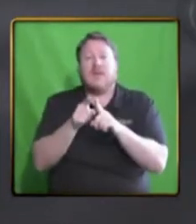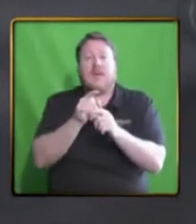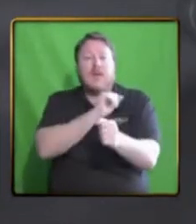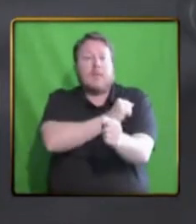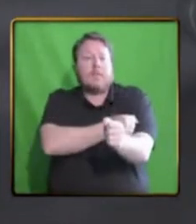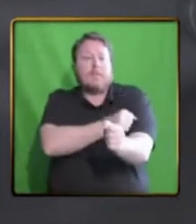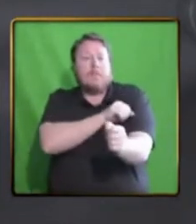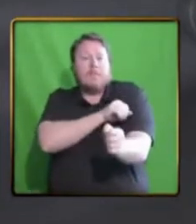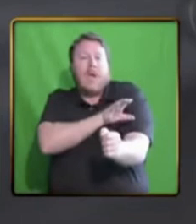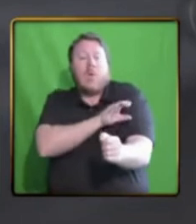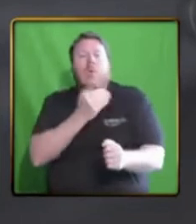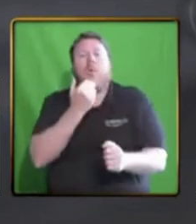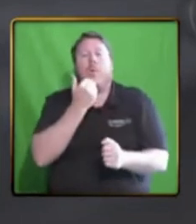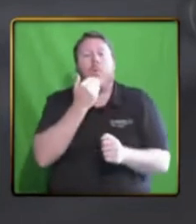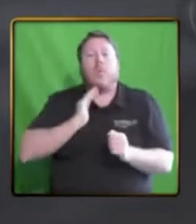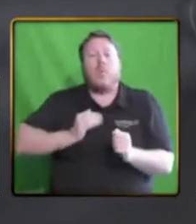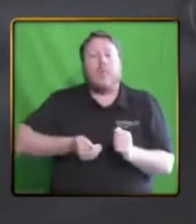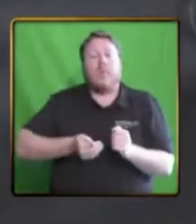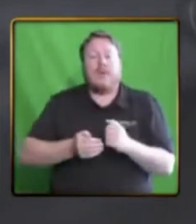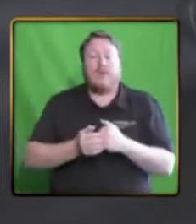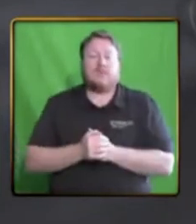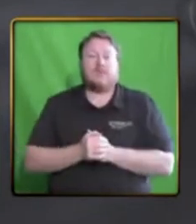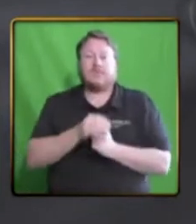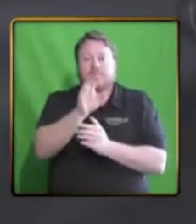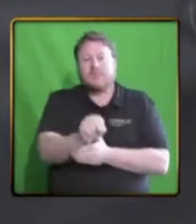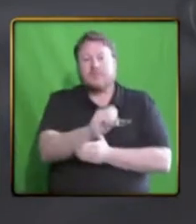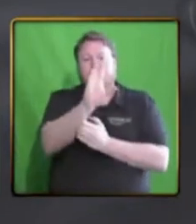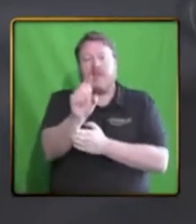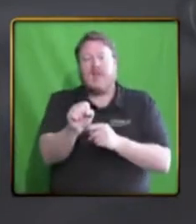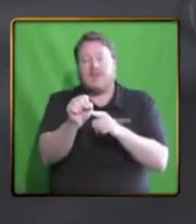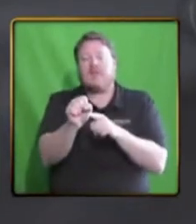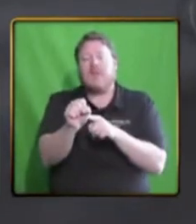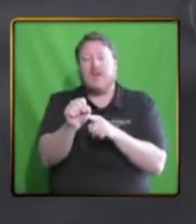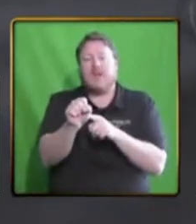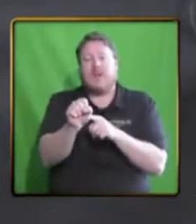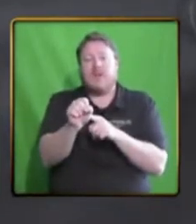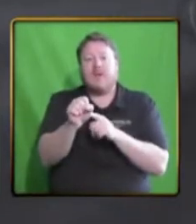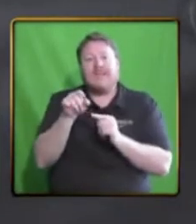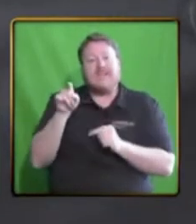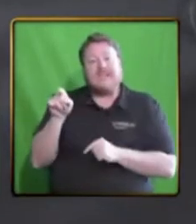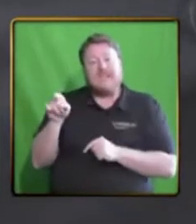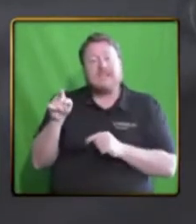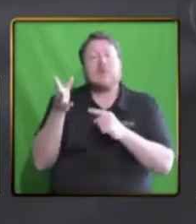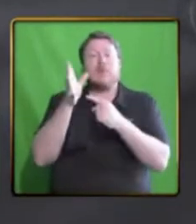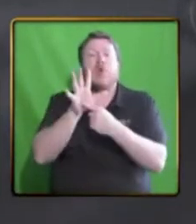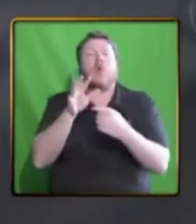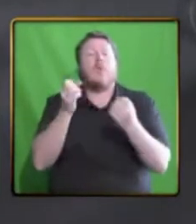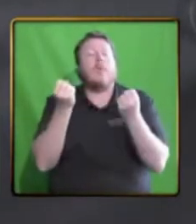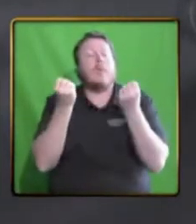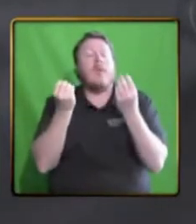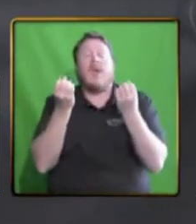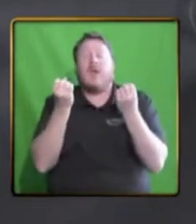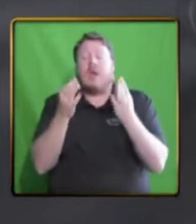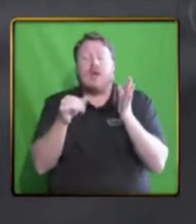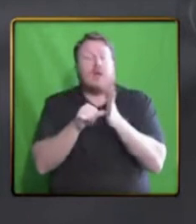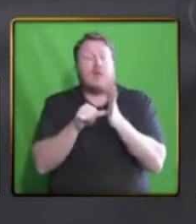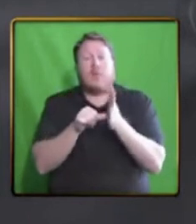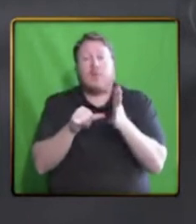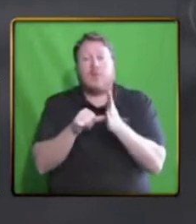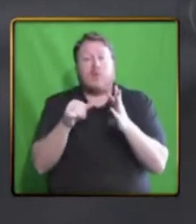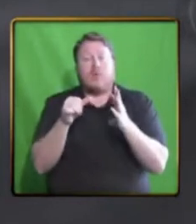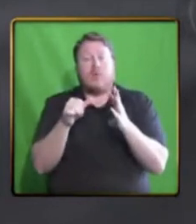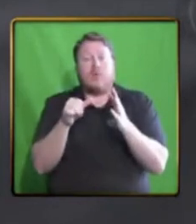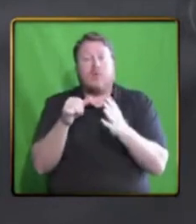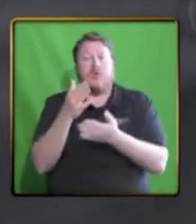of women. For South Africa, the Pact for the Future reflects many of the key elements of our